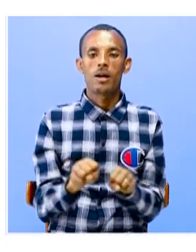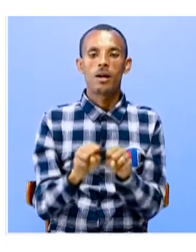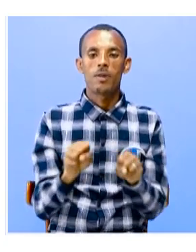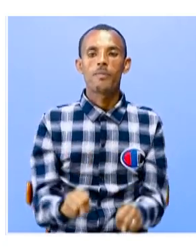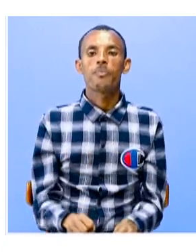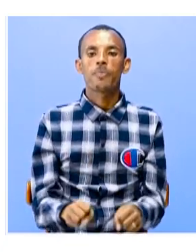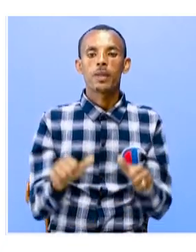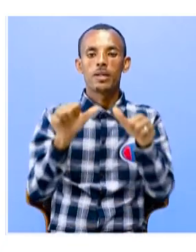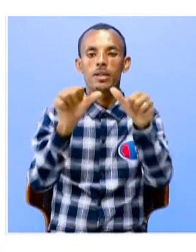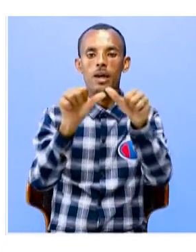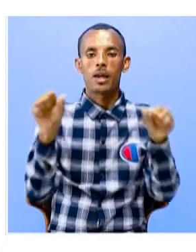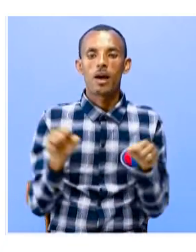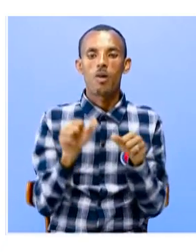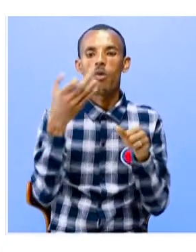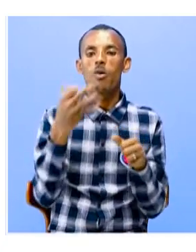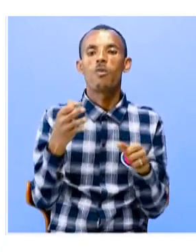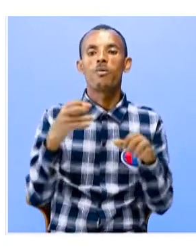Find the area of the square.